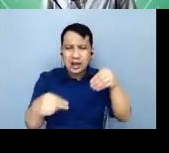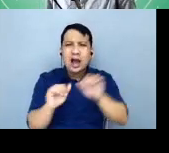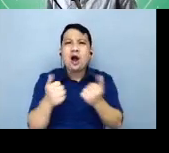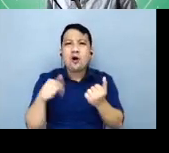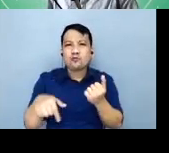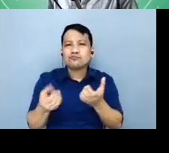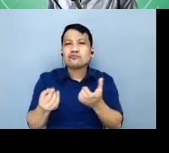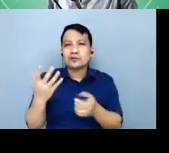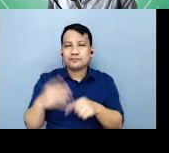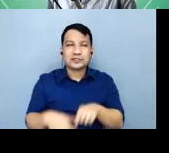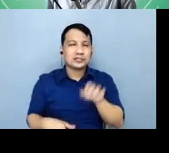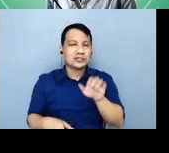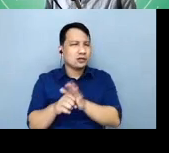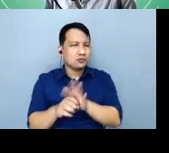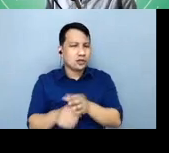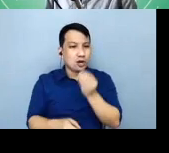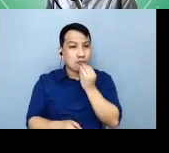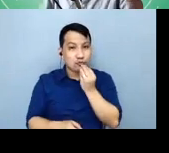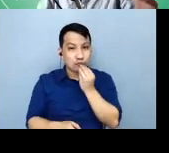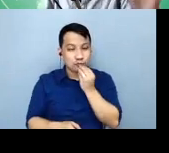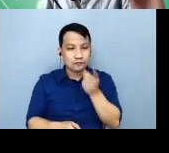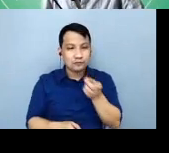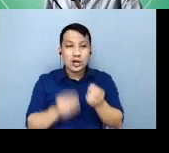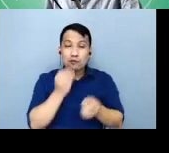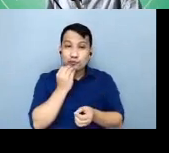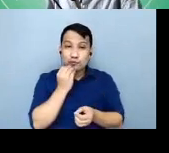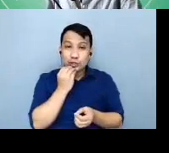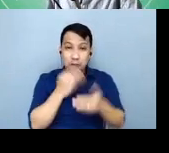example, in food packaging, in the inks that we use.